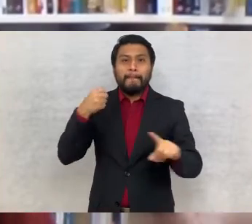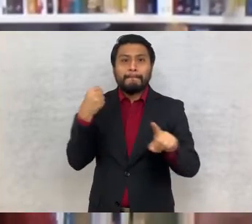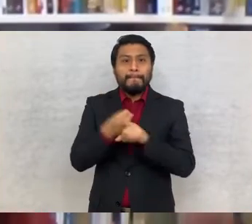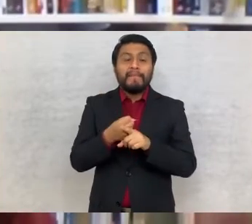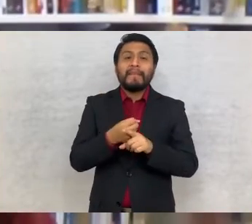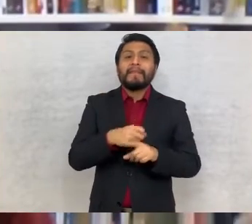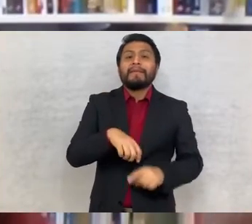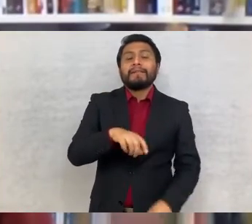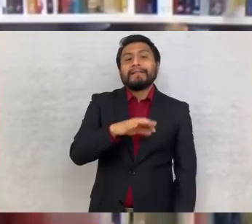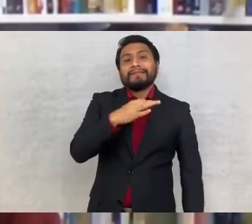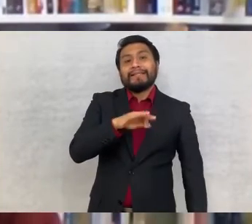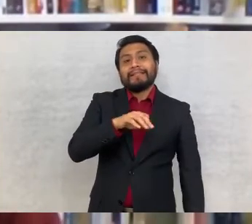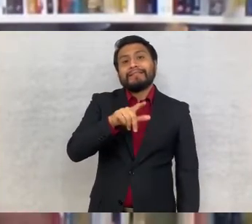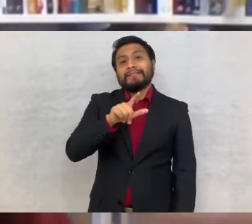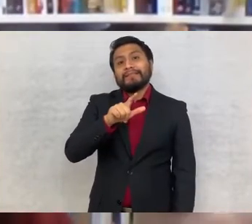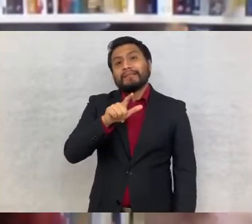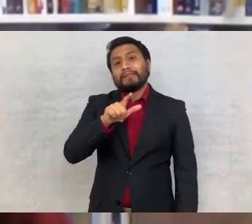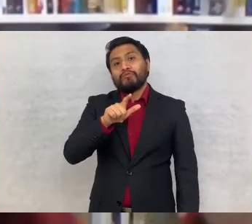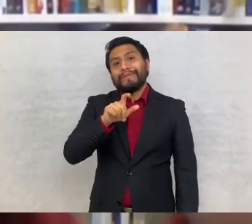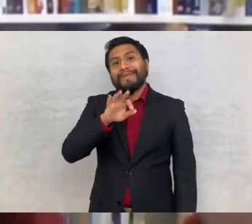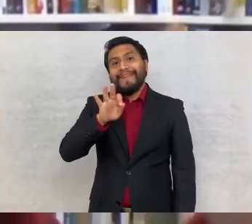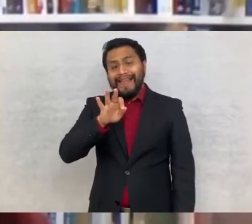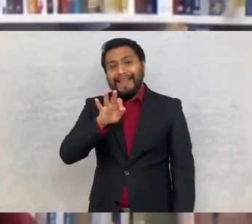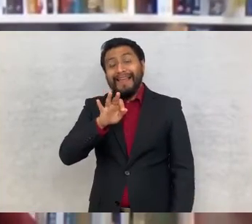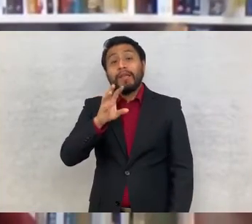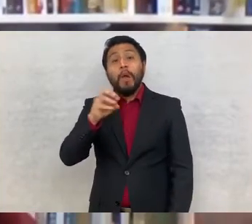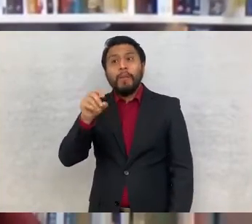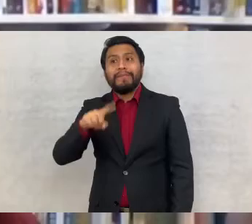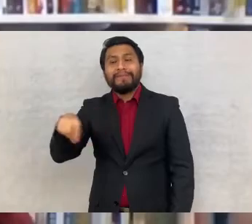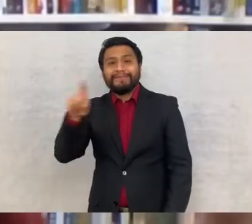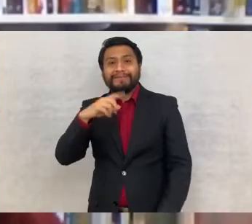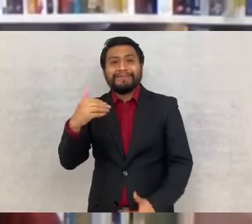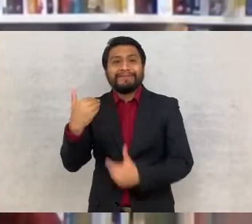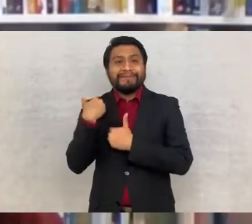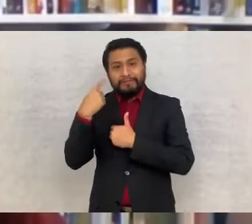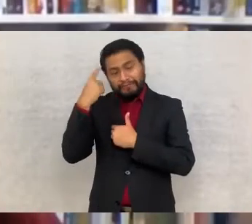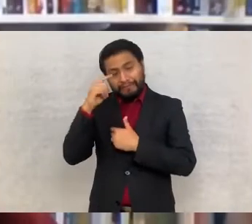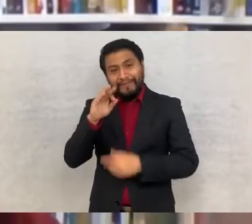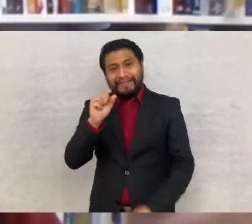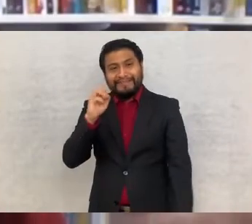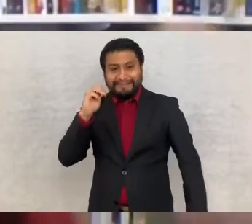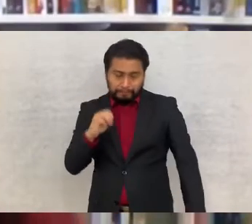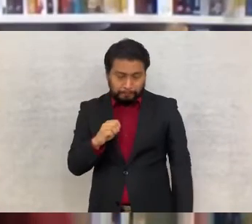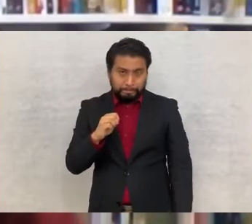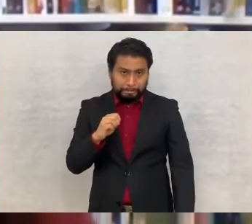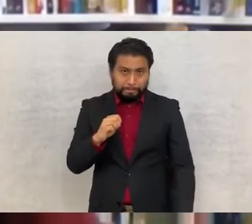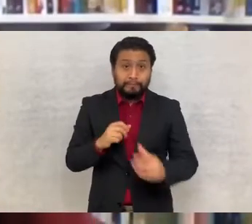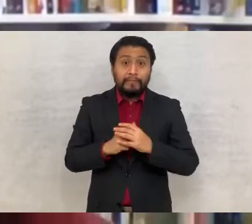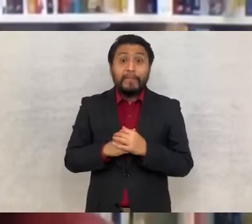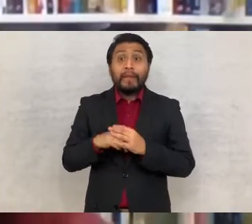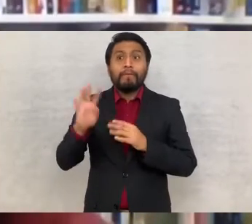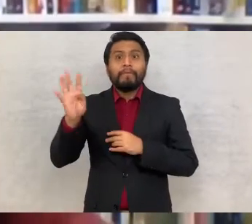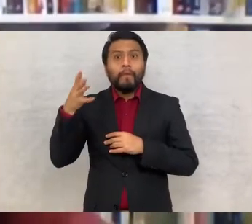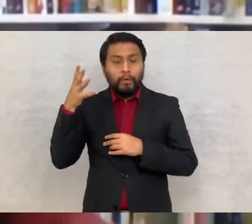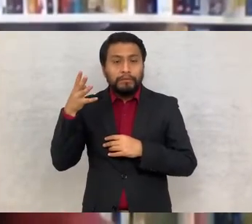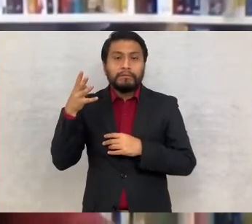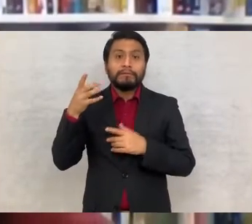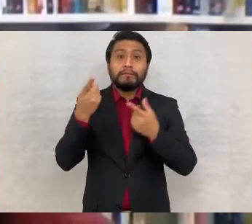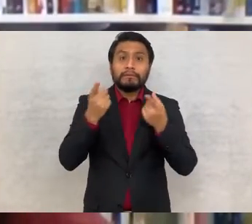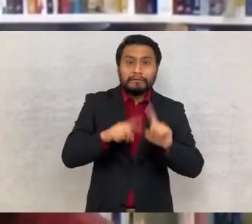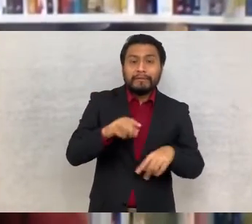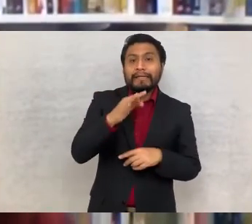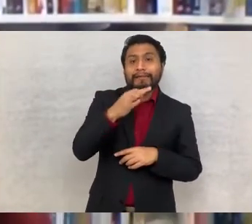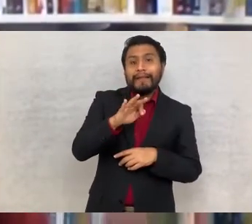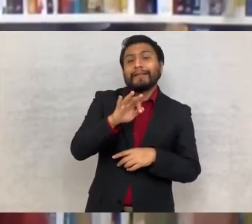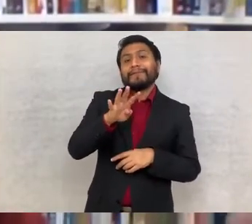social consequences of the 1929 crash and accompanying the responses provided by fascism.